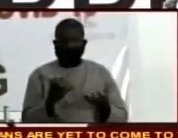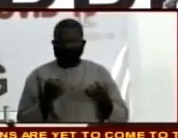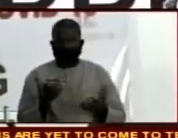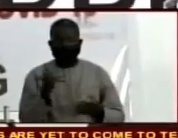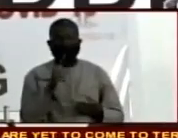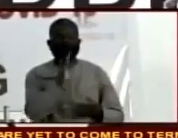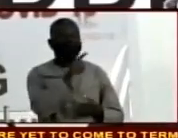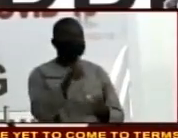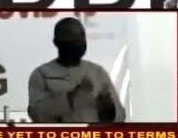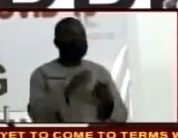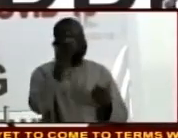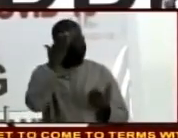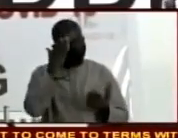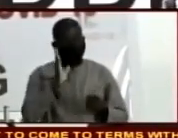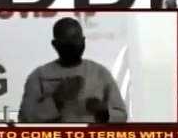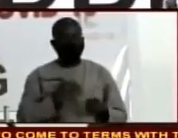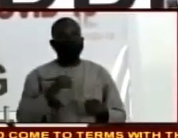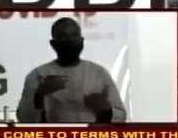is